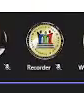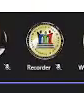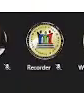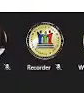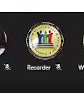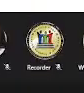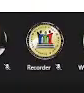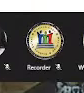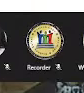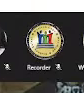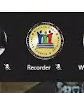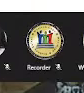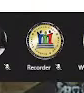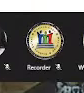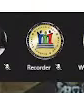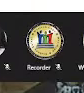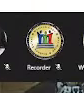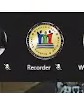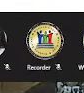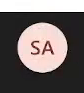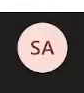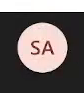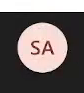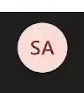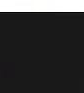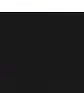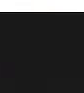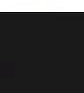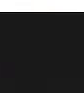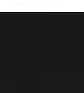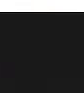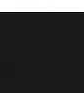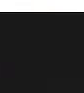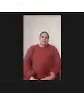Thank you, Chair. I just want to share my screen quickly.